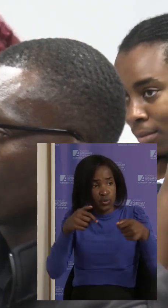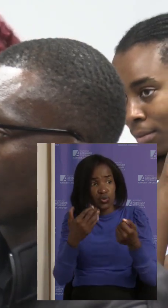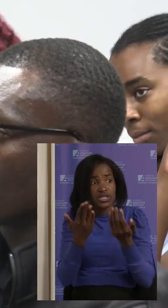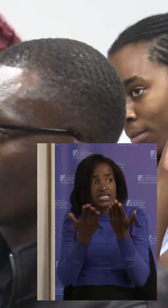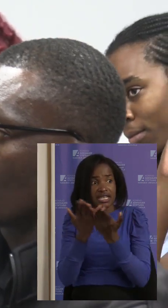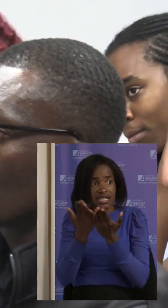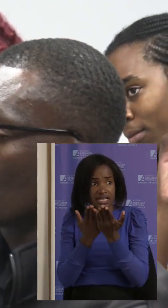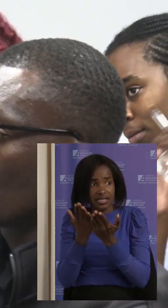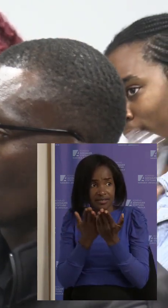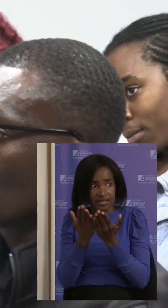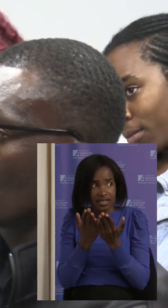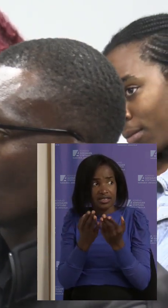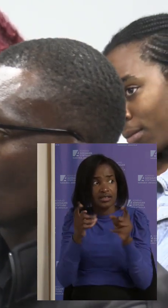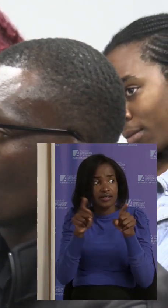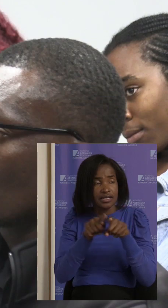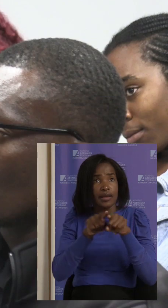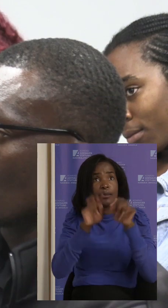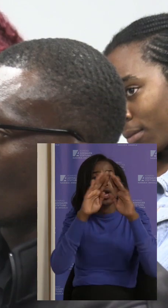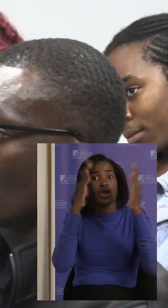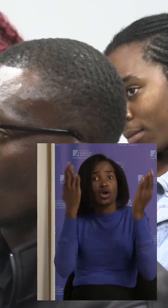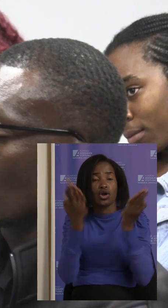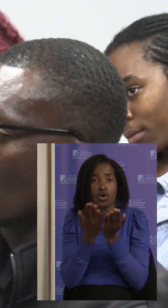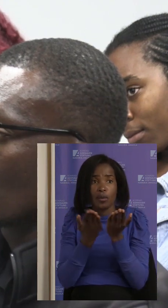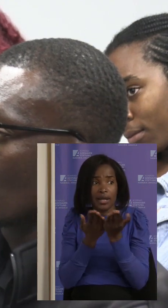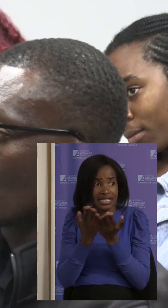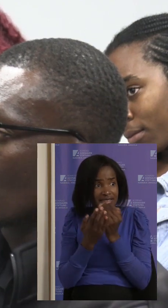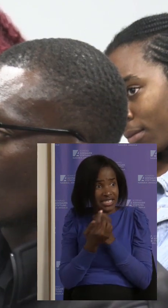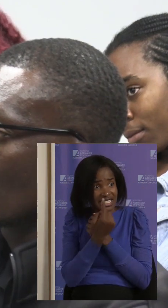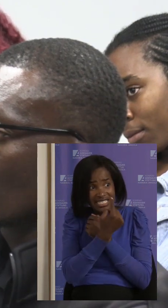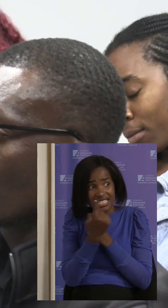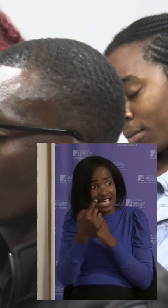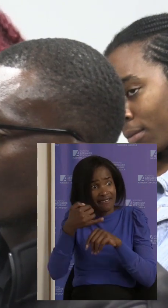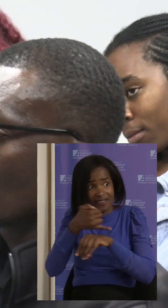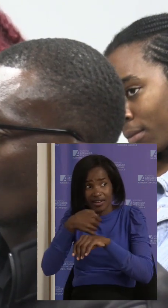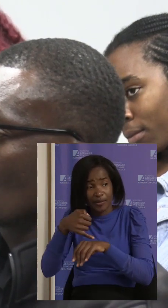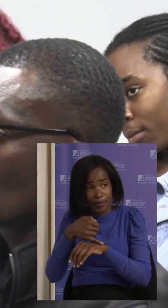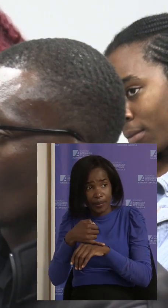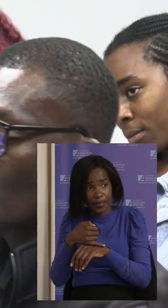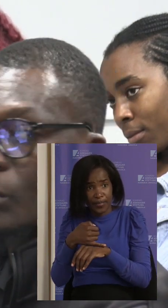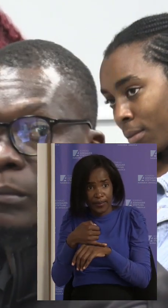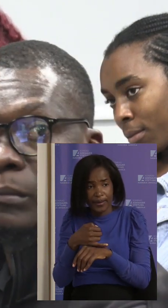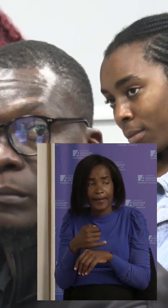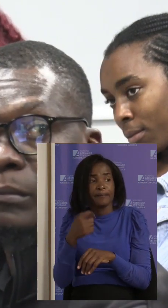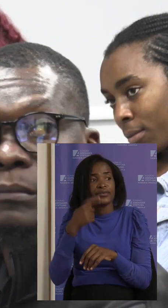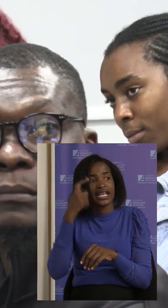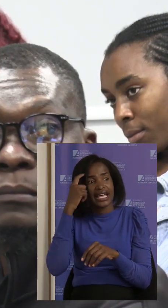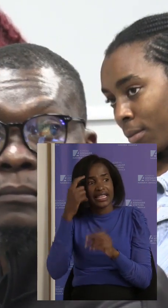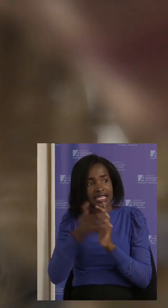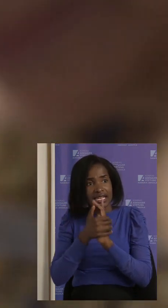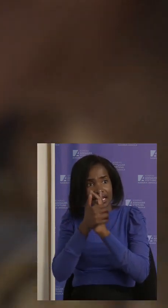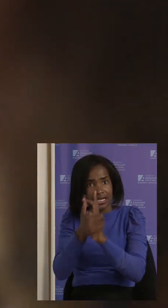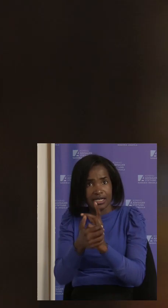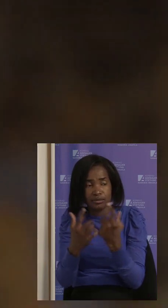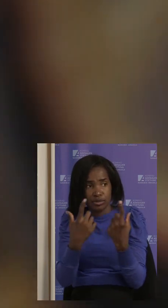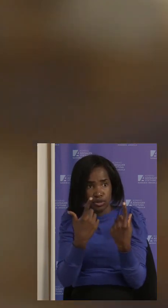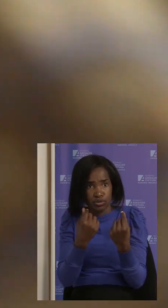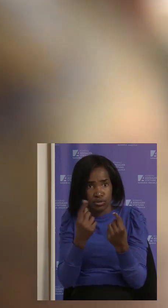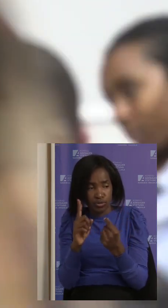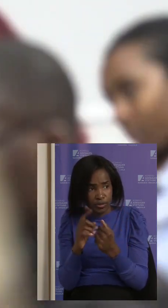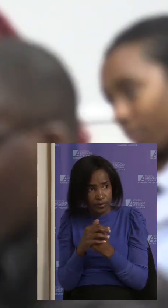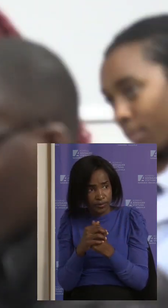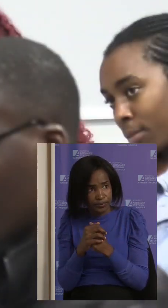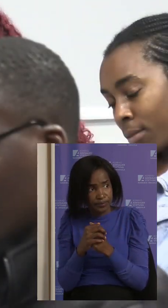be global services everywhere. So I think what the leaders should do, and I'm